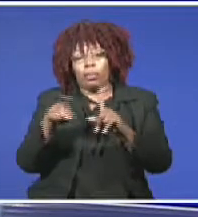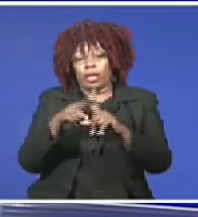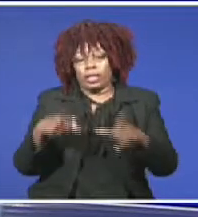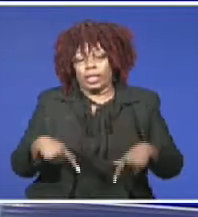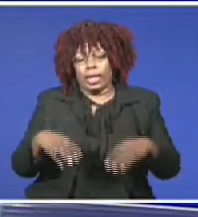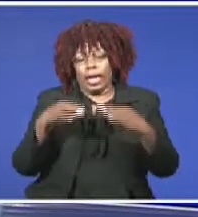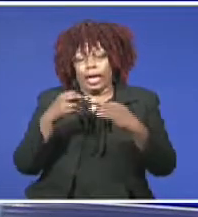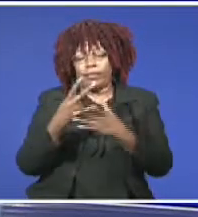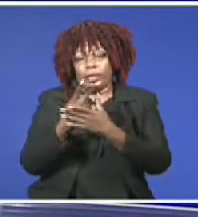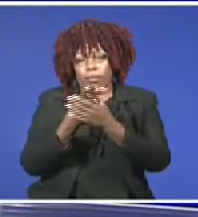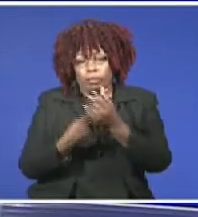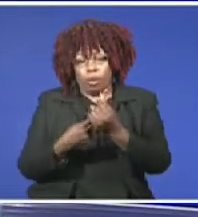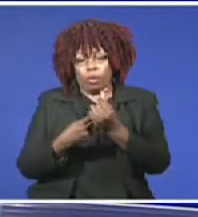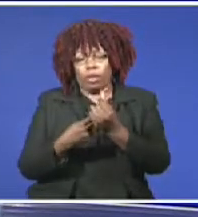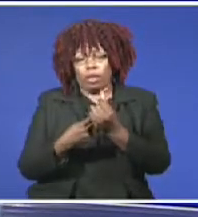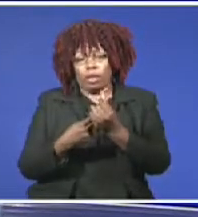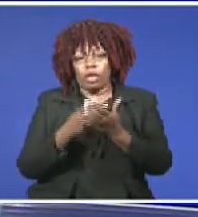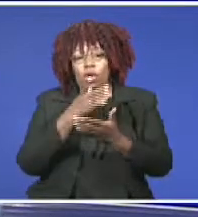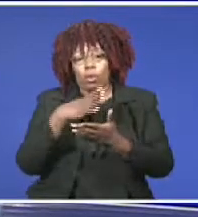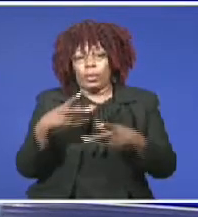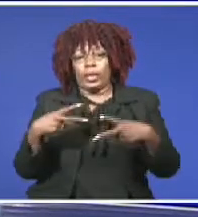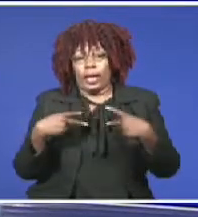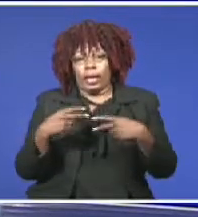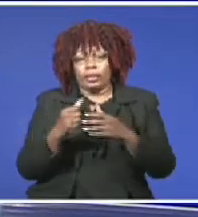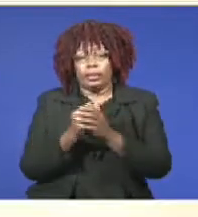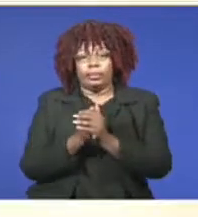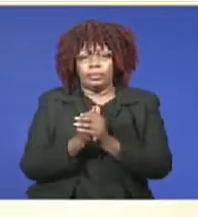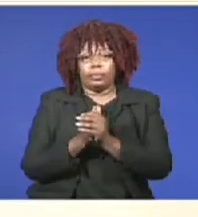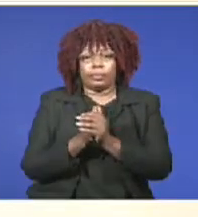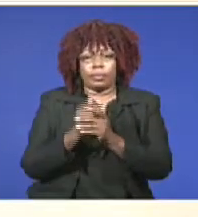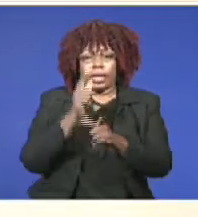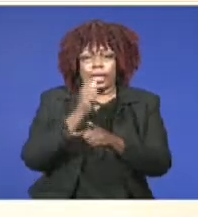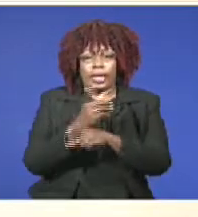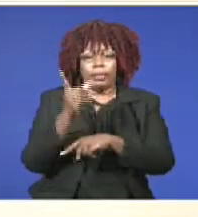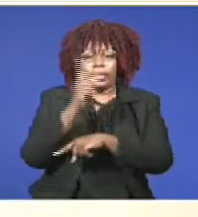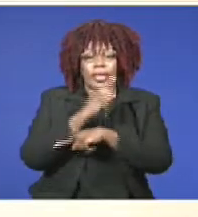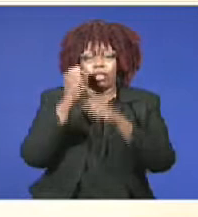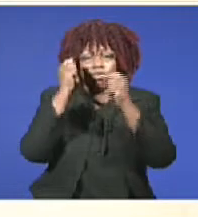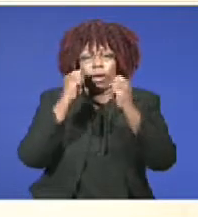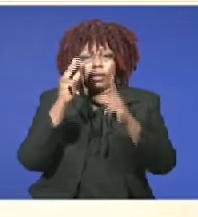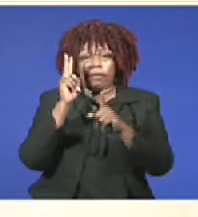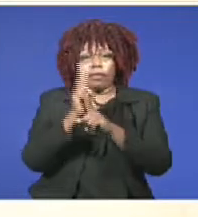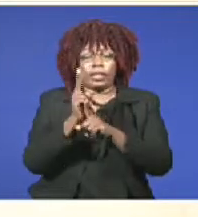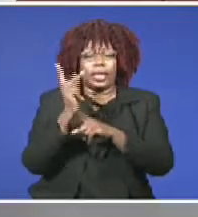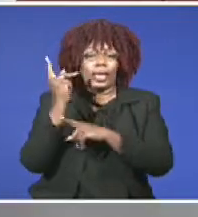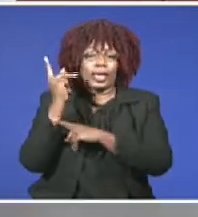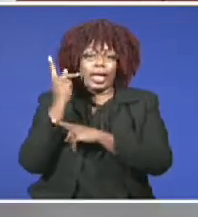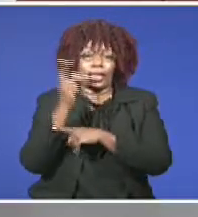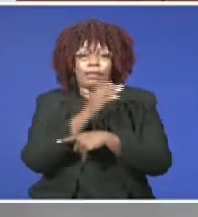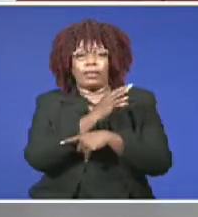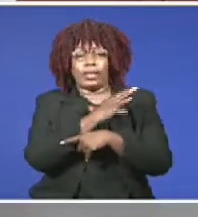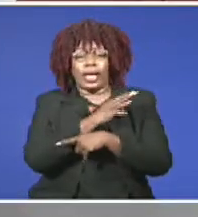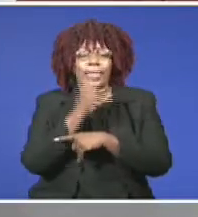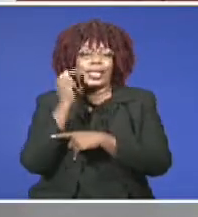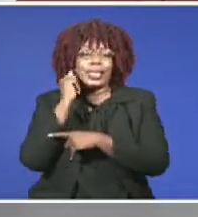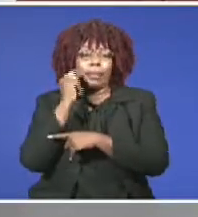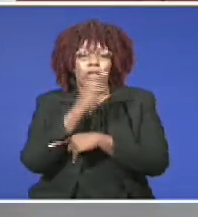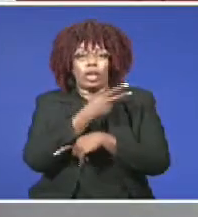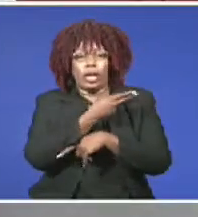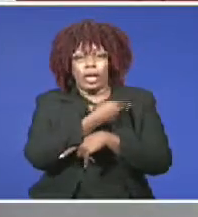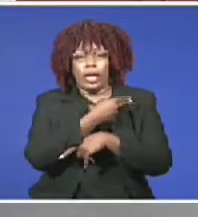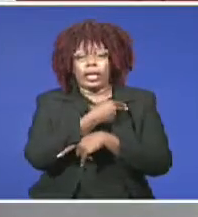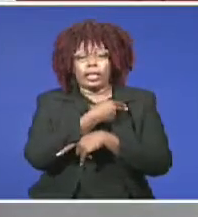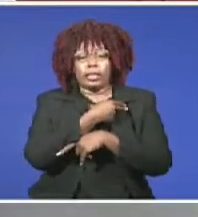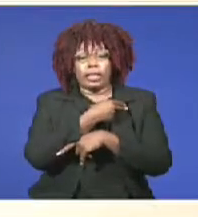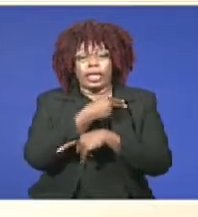both women led. Here's LaDawn Davis. Labor Day tragedy victims Kathleen Fernander and Tabitha Hay were both